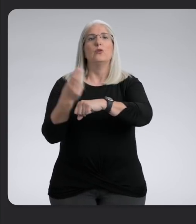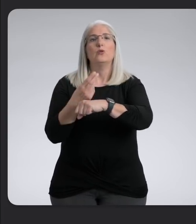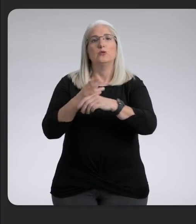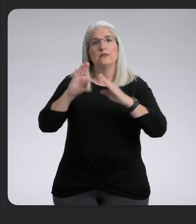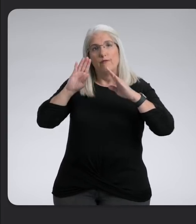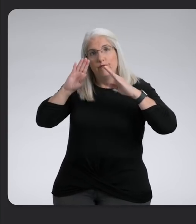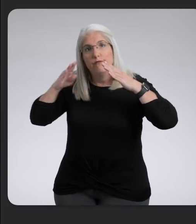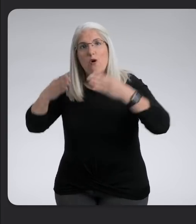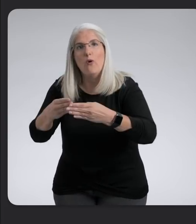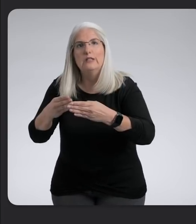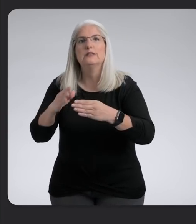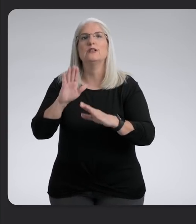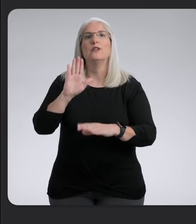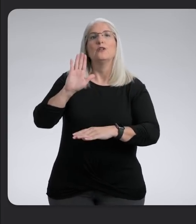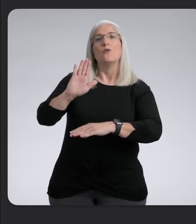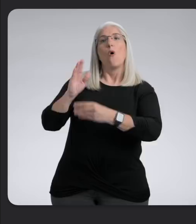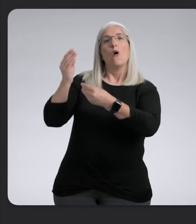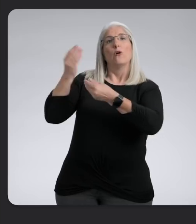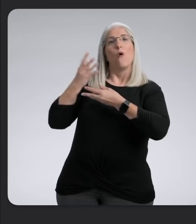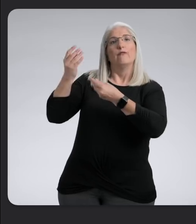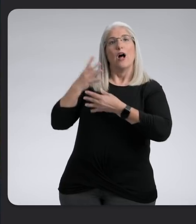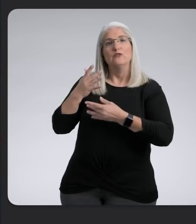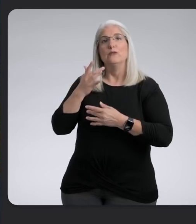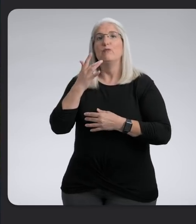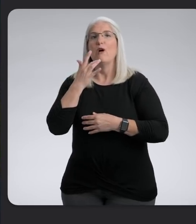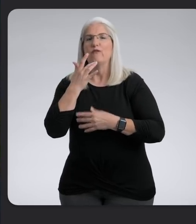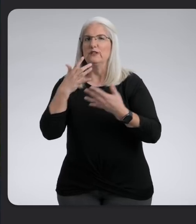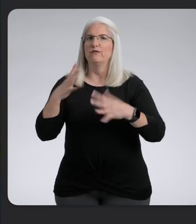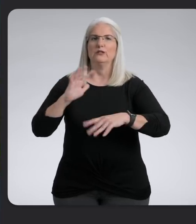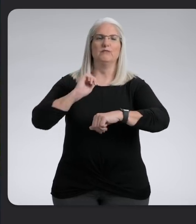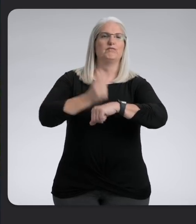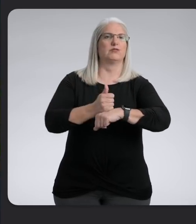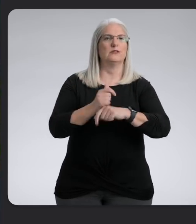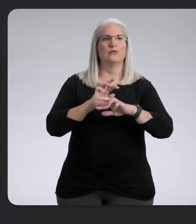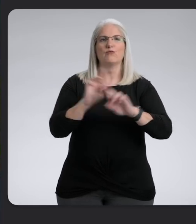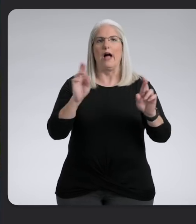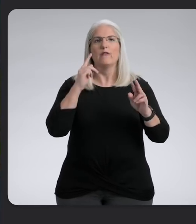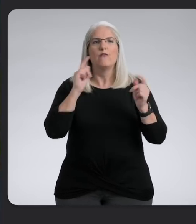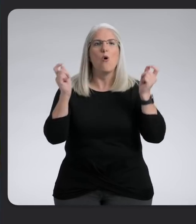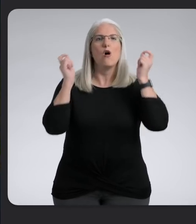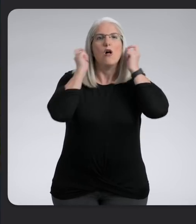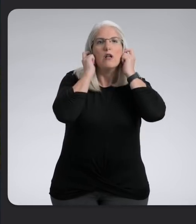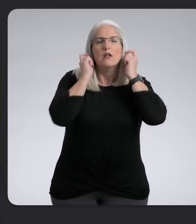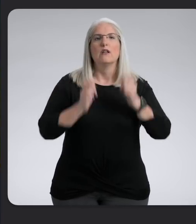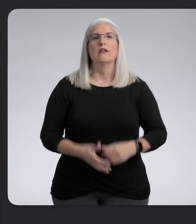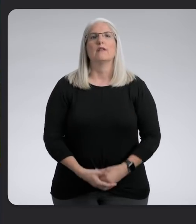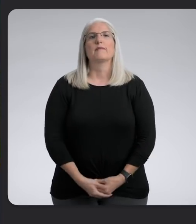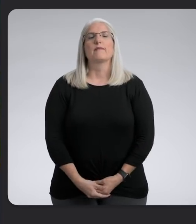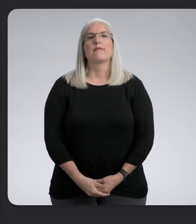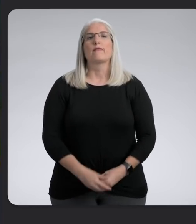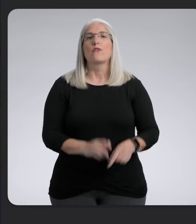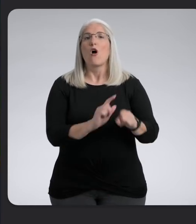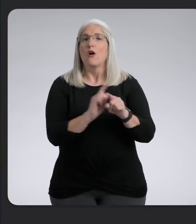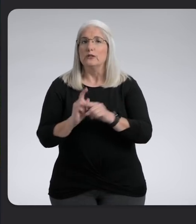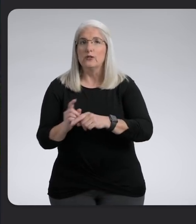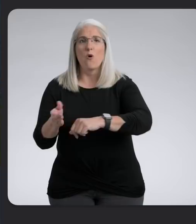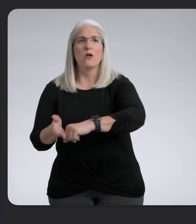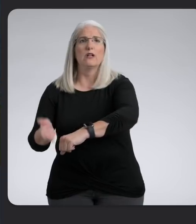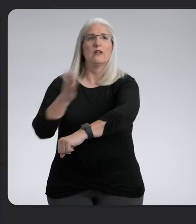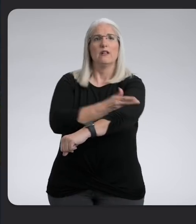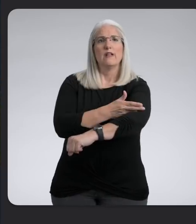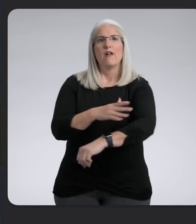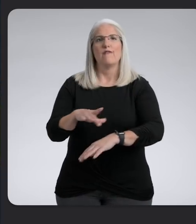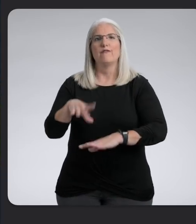notification preferences are already taken into account. Next, we have significantly improved how AirPods work in Find My. With